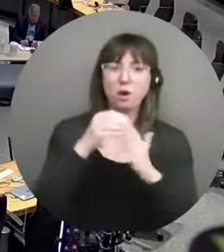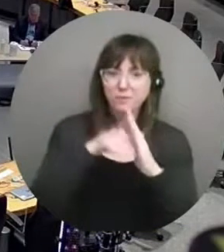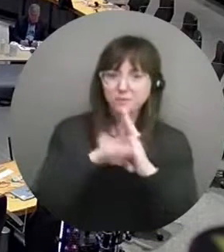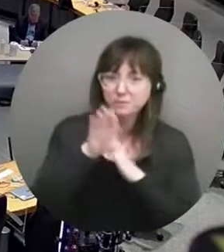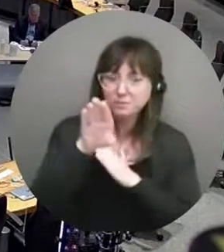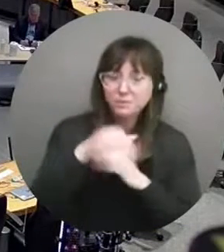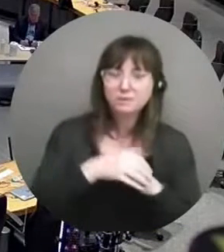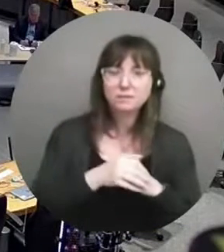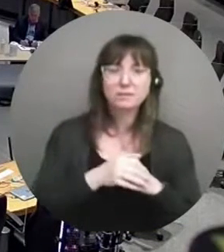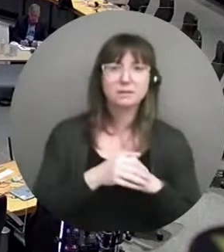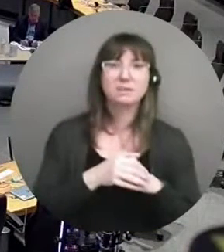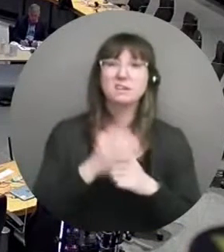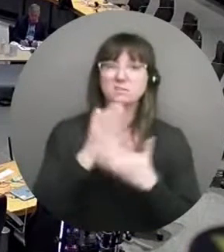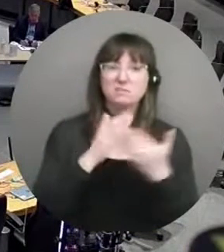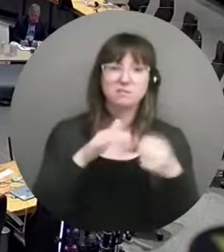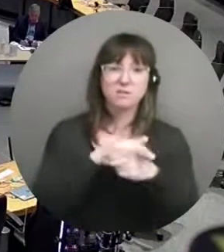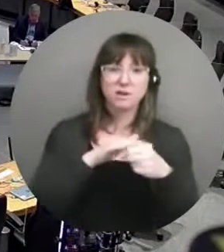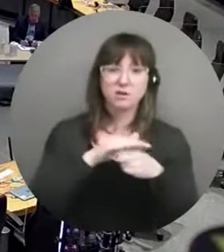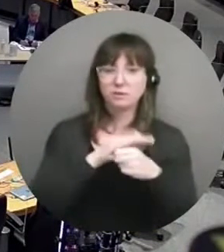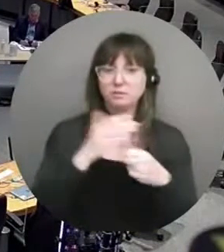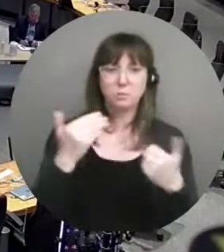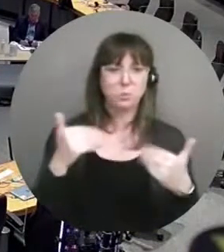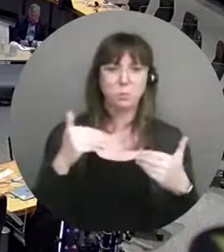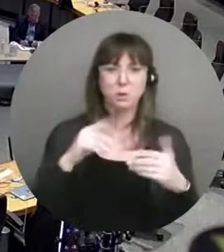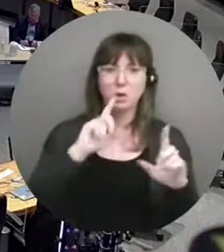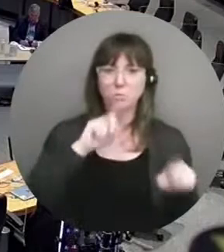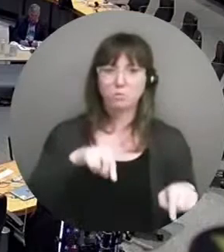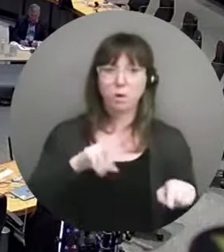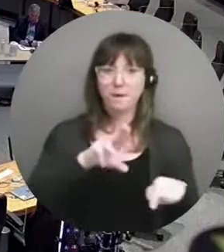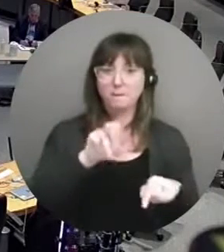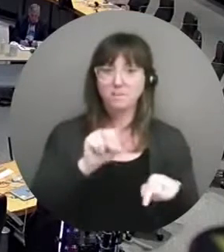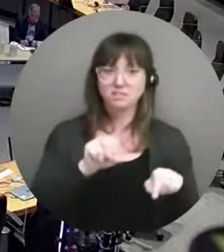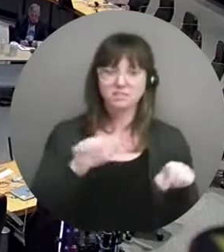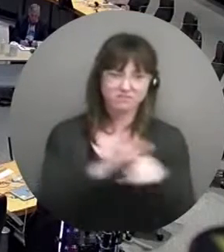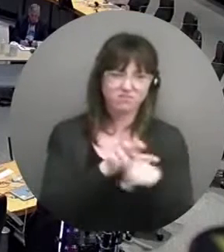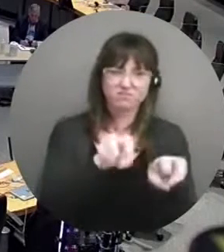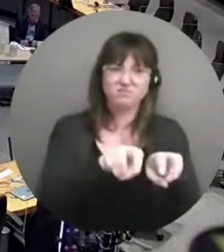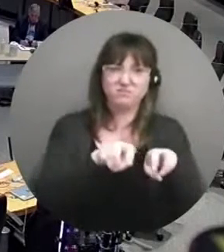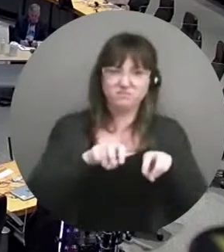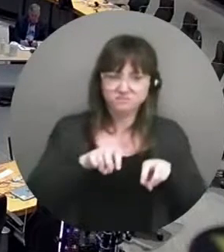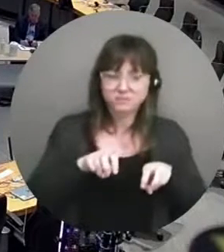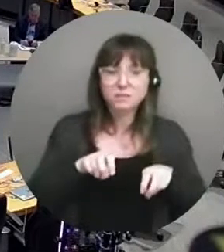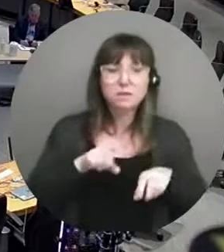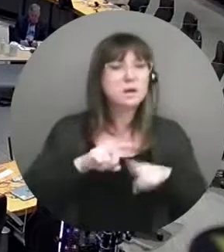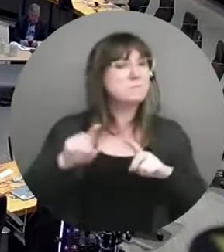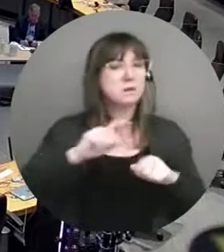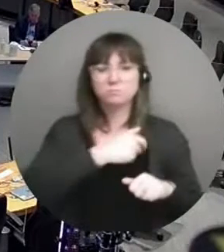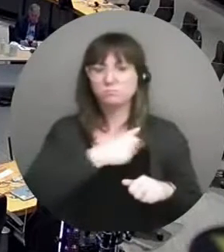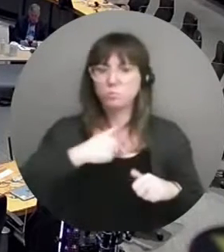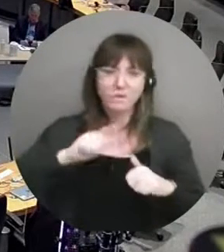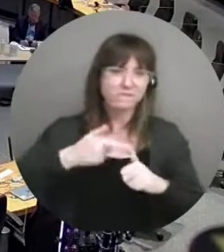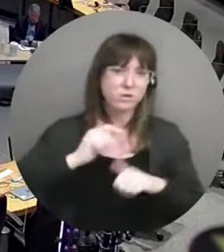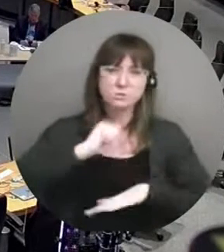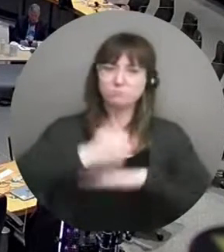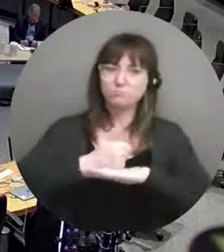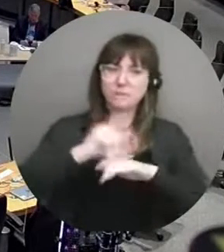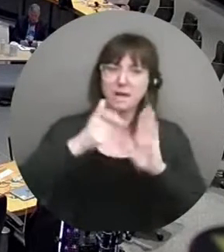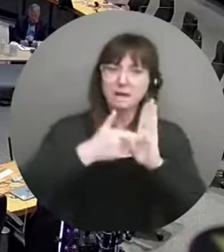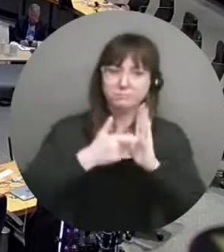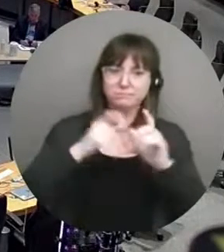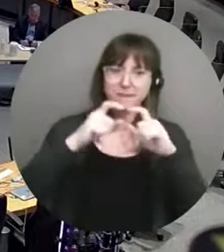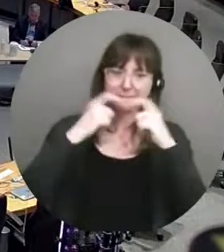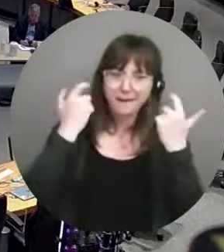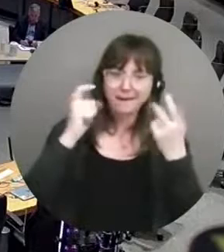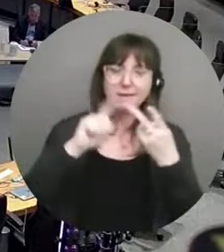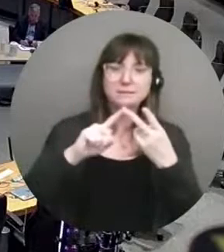reports in other jurisdictions in Canada. And again, we've been out there leading. We're the first to implement masks. We're the first to implement rear door